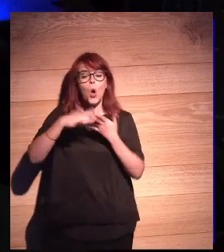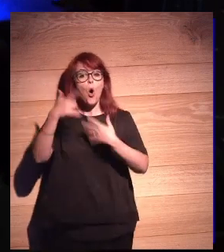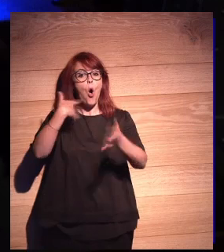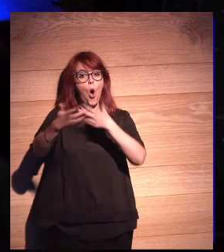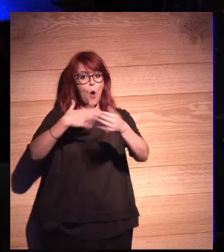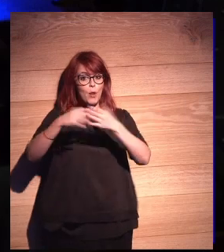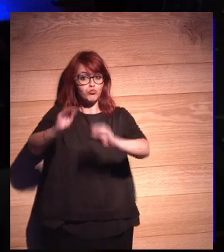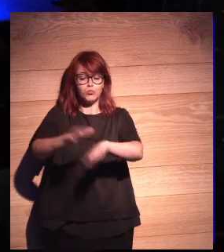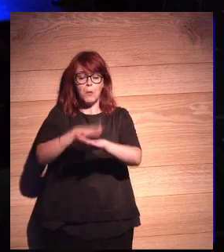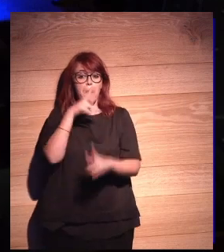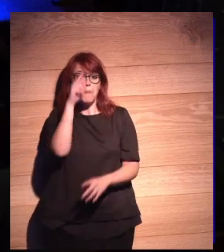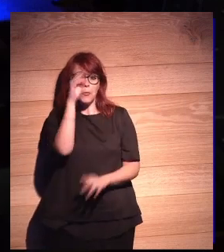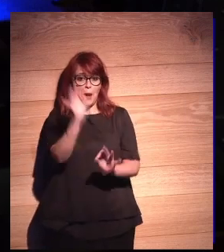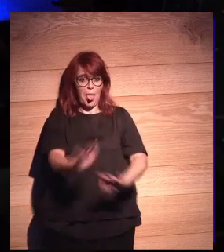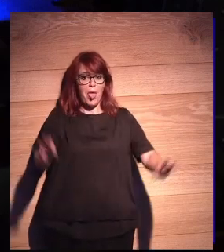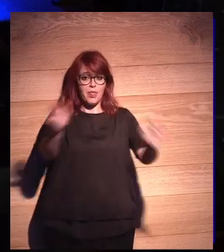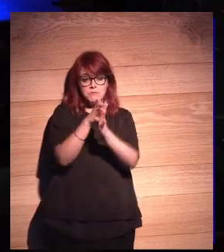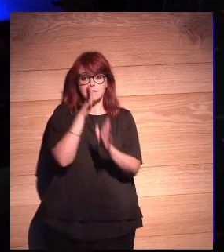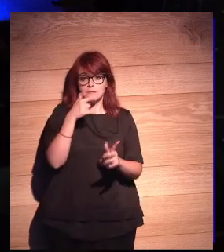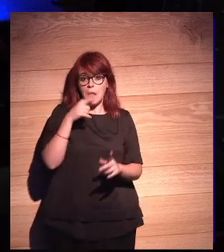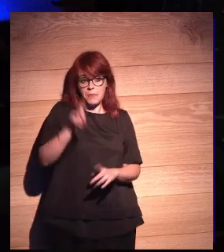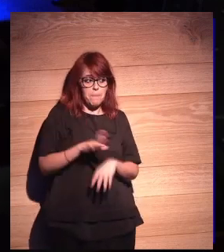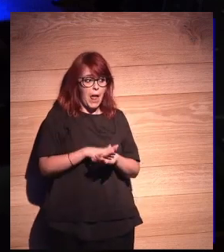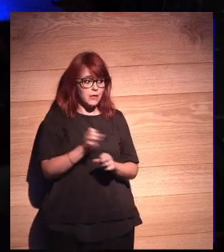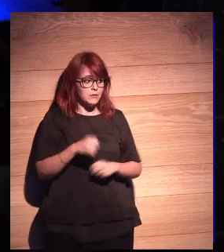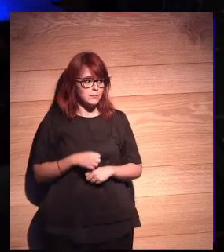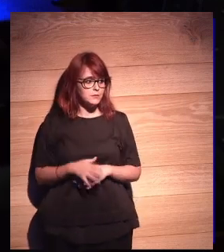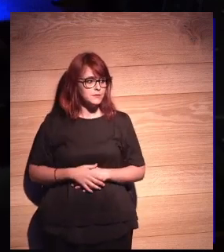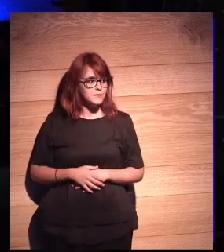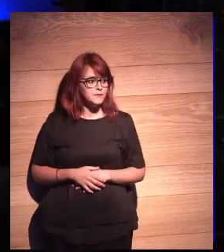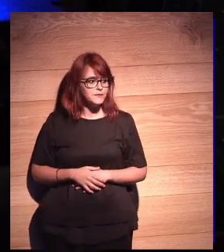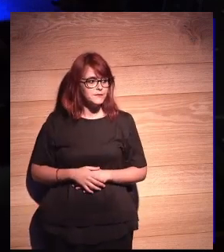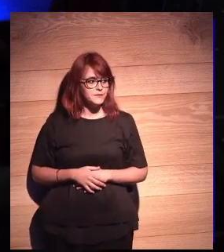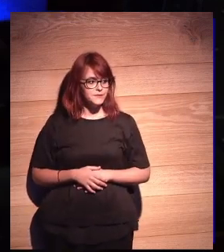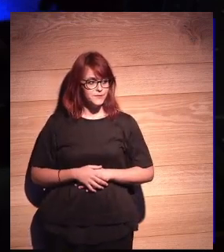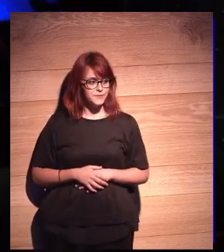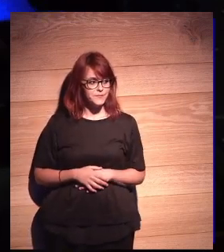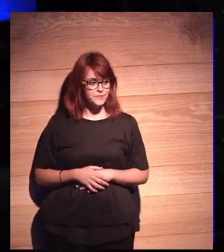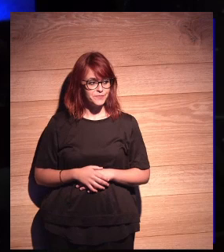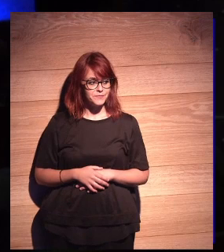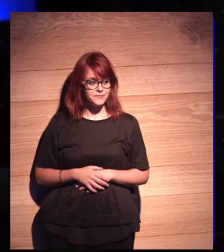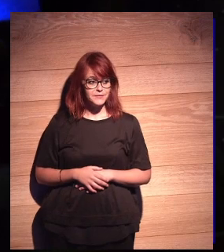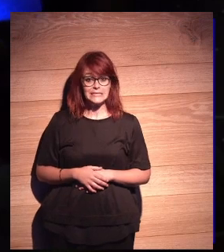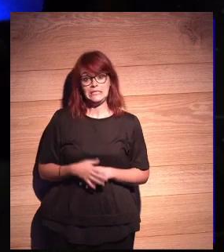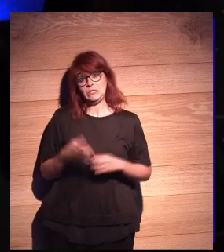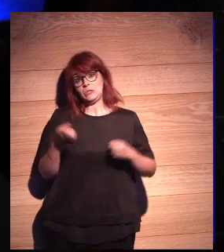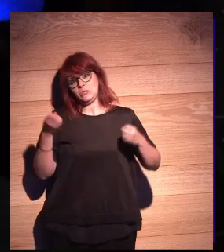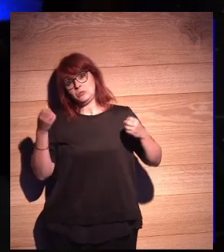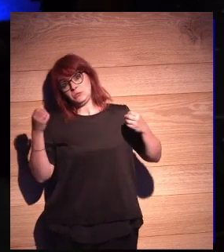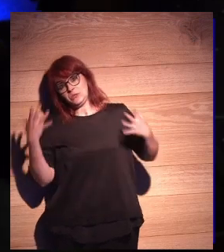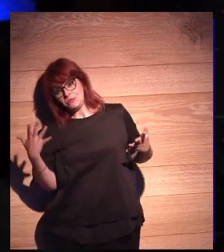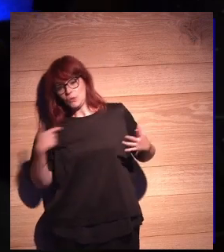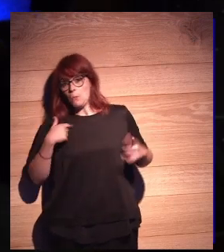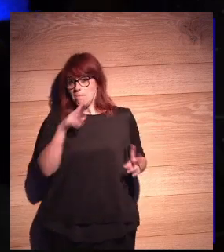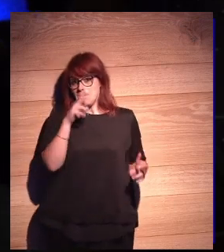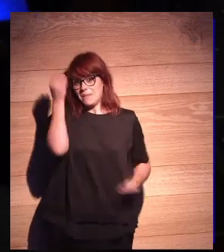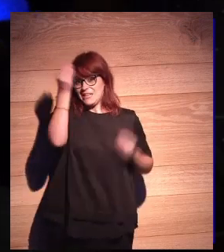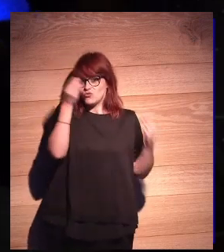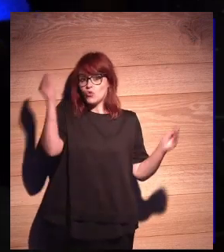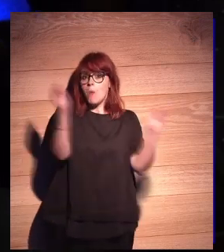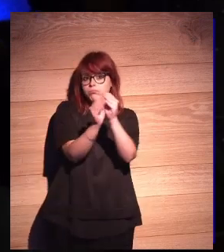works. I think depending on who, it doesn't matter. It's okay if they hack you.